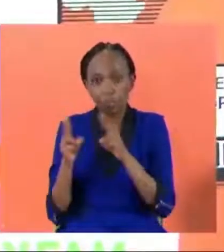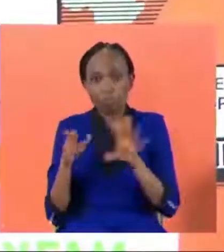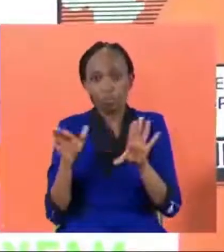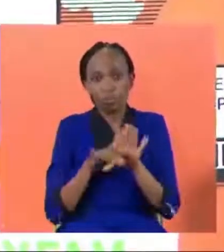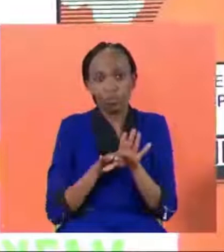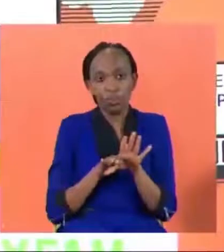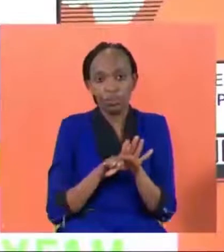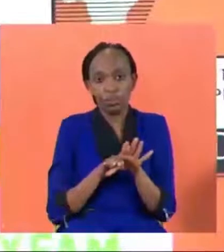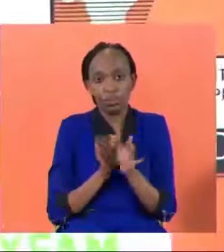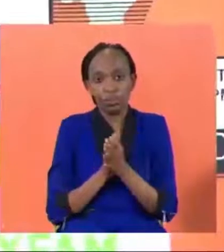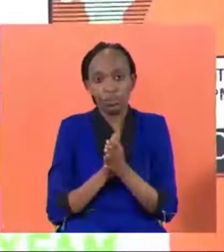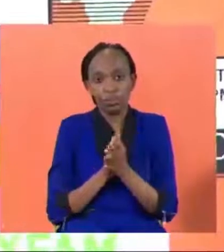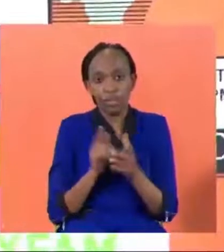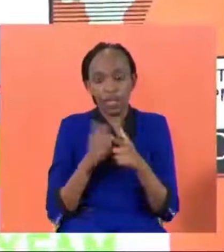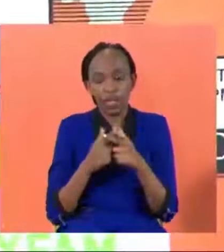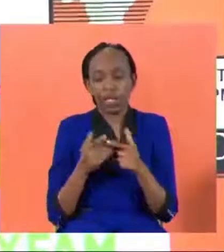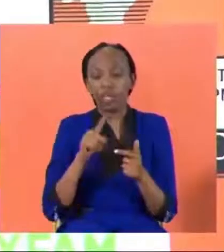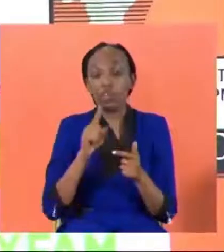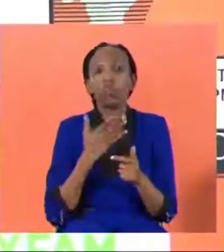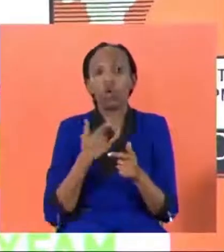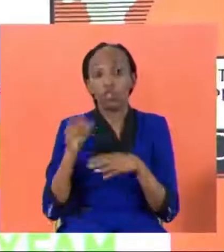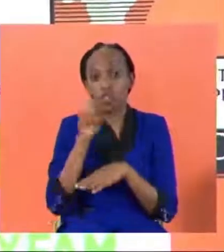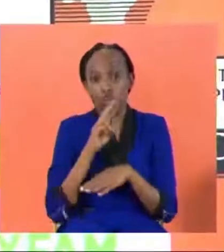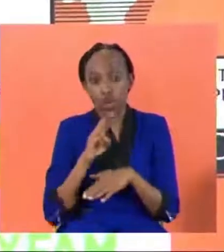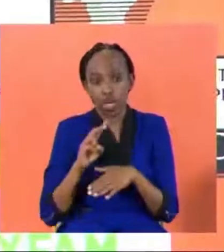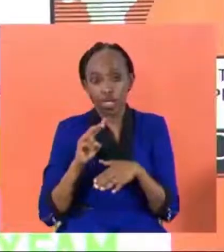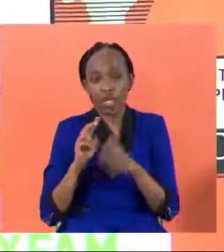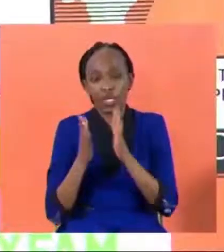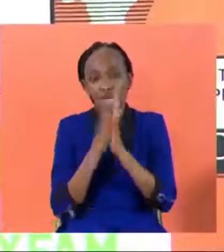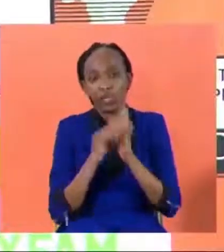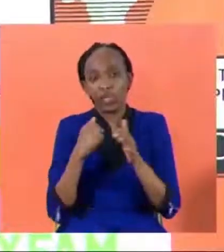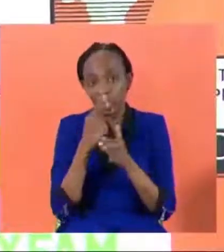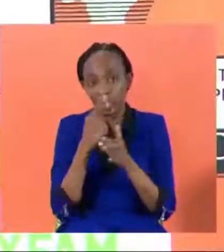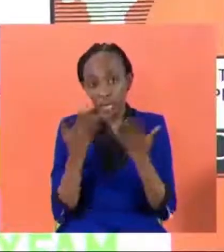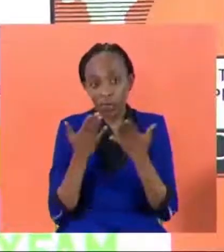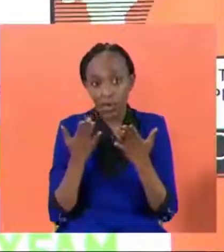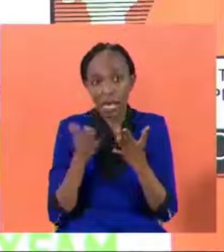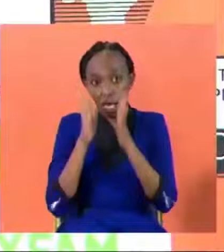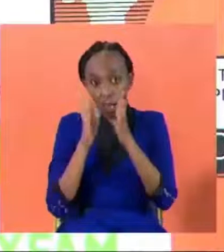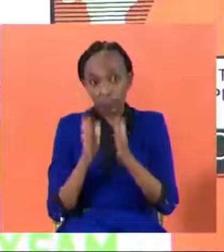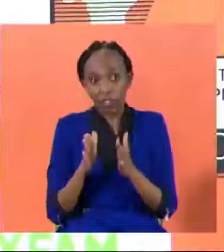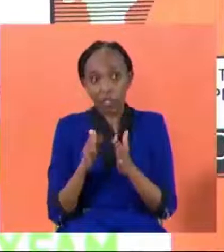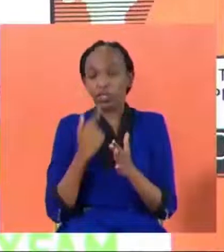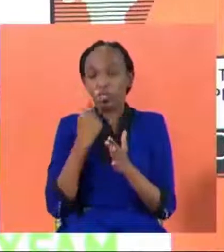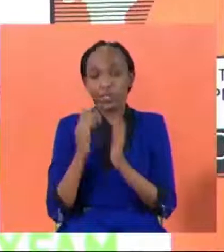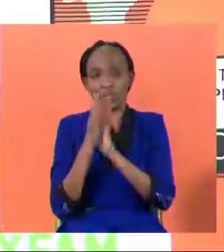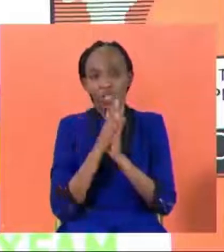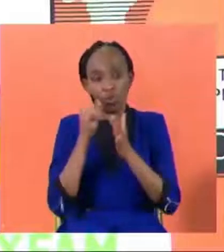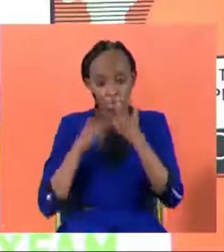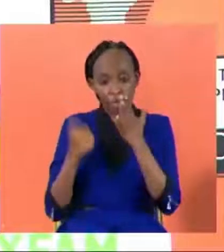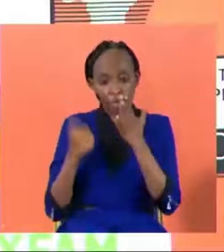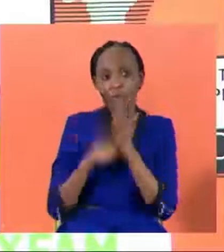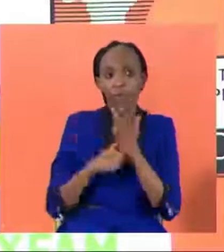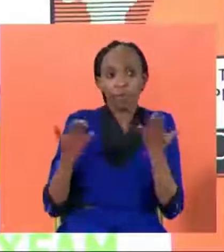citizen. And then you want to look at your storytelling where somebody is able to tell the story of what the problem